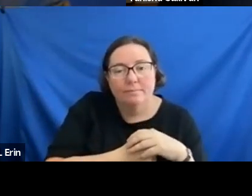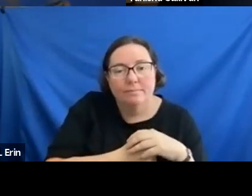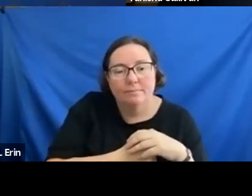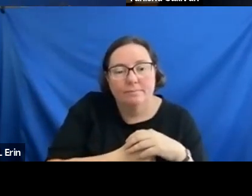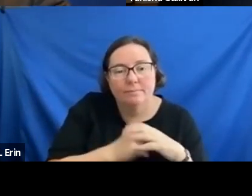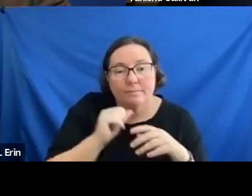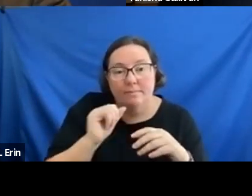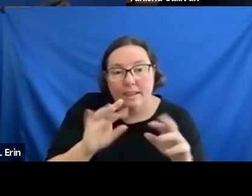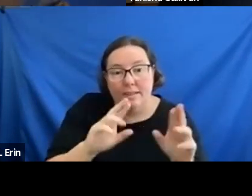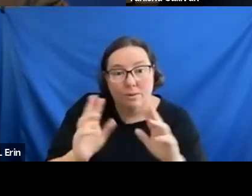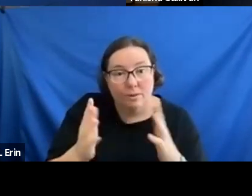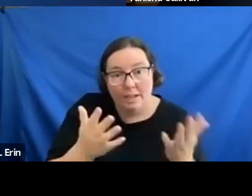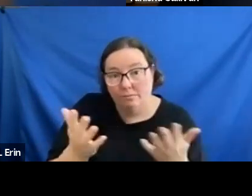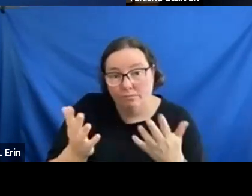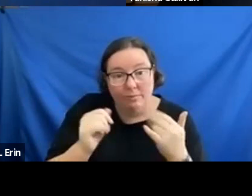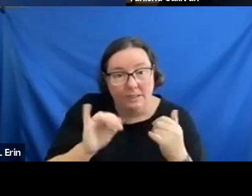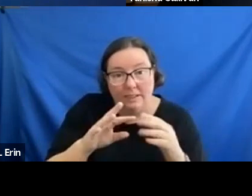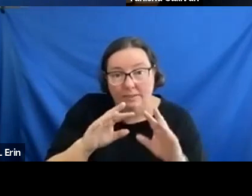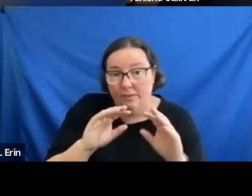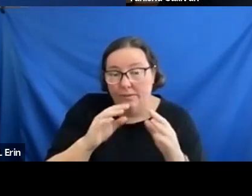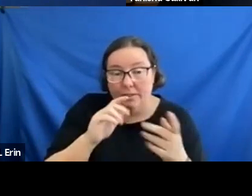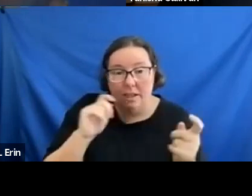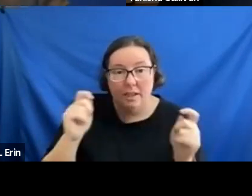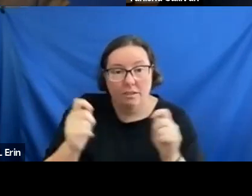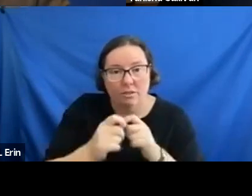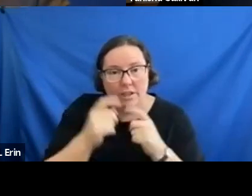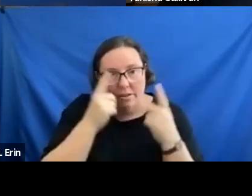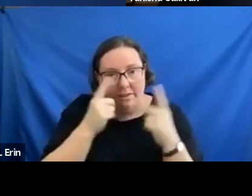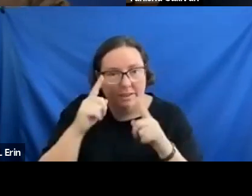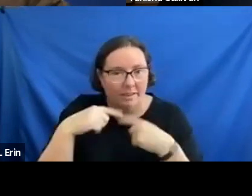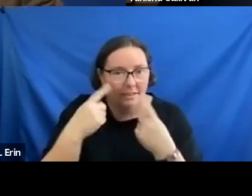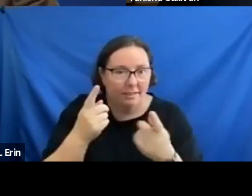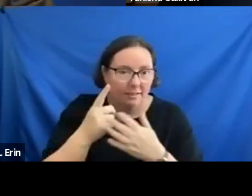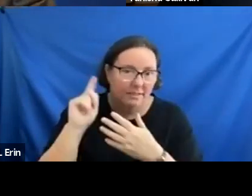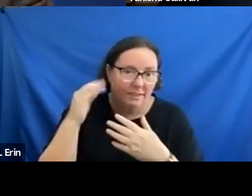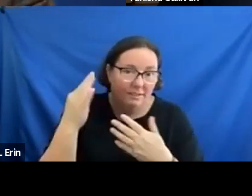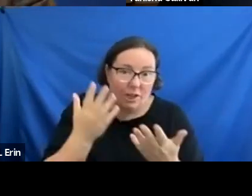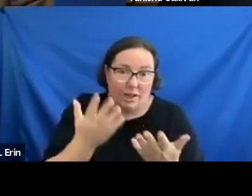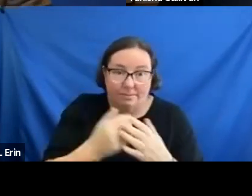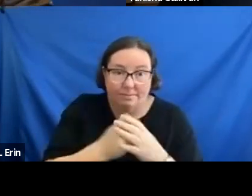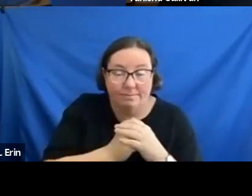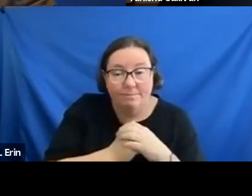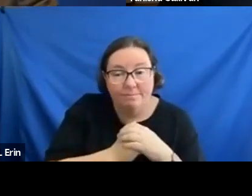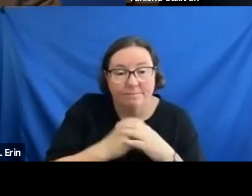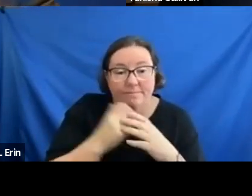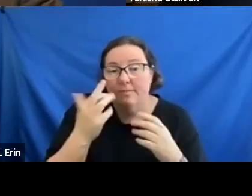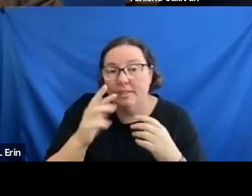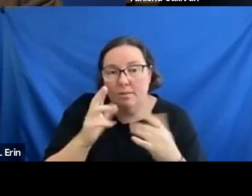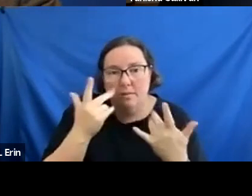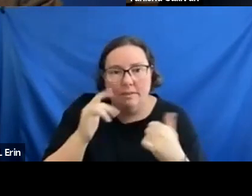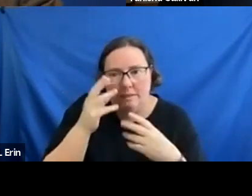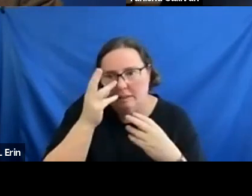If we're ready, if there's been any evolution in our thinking since Friday, or if we're